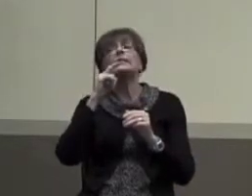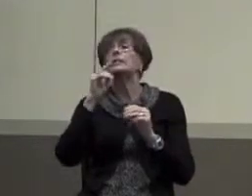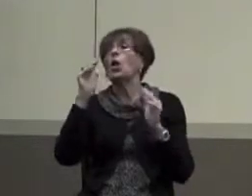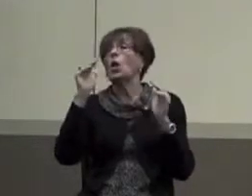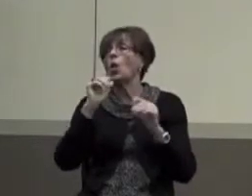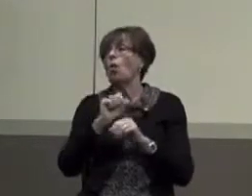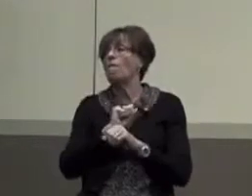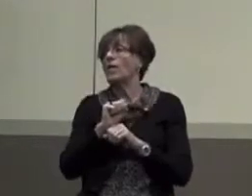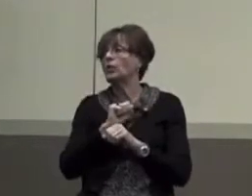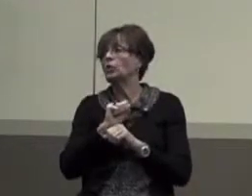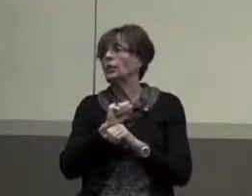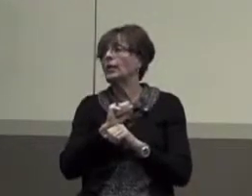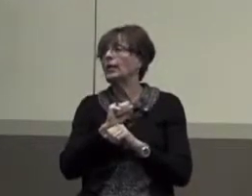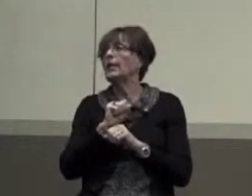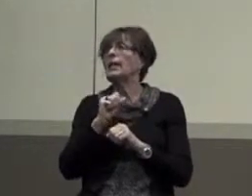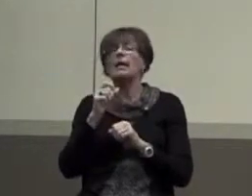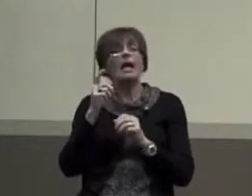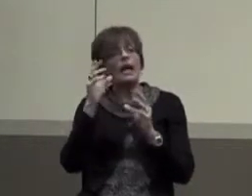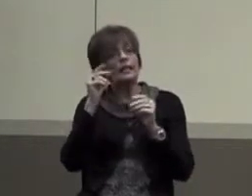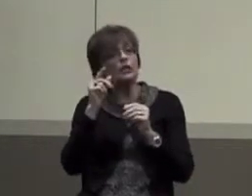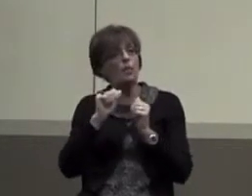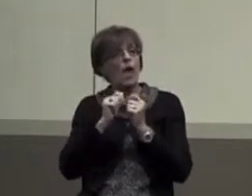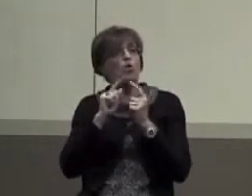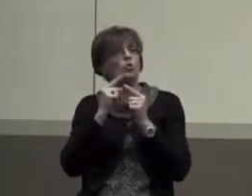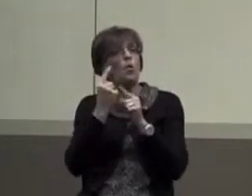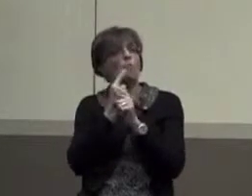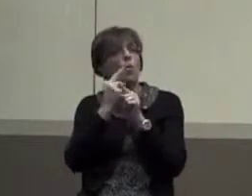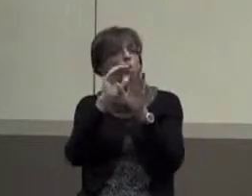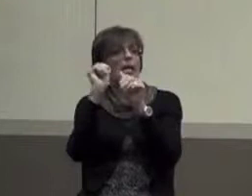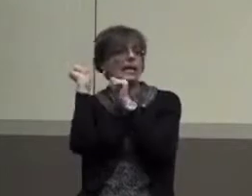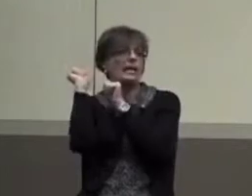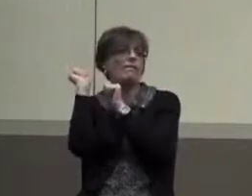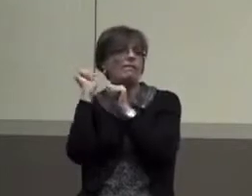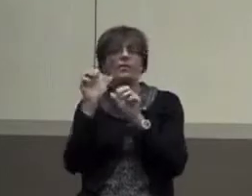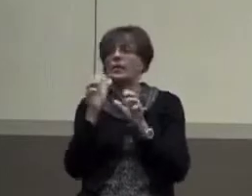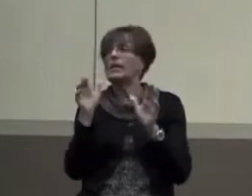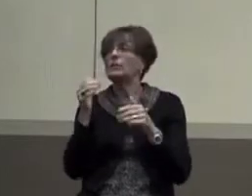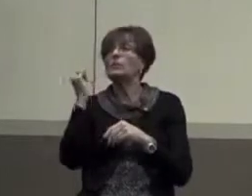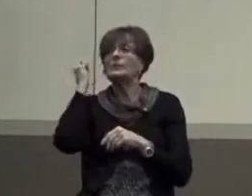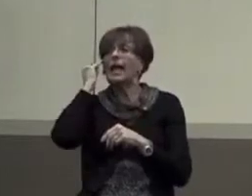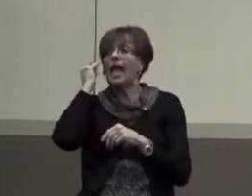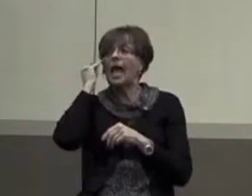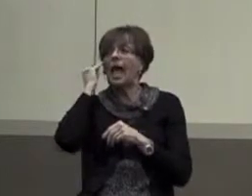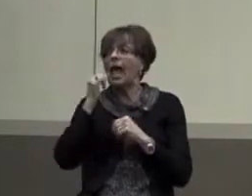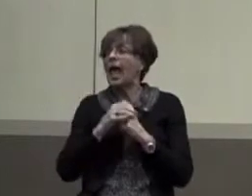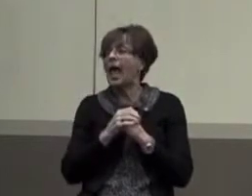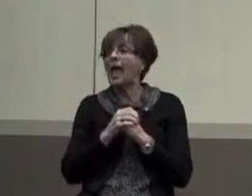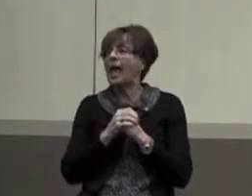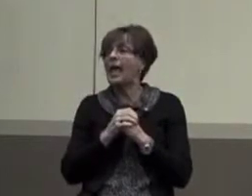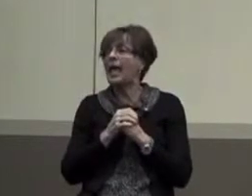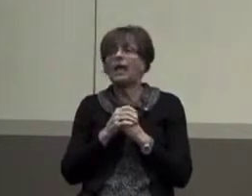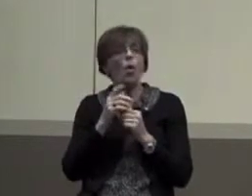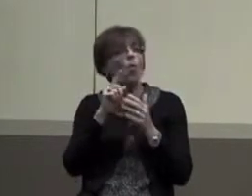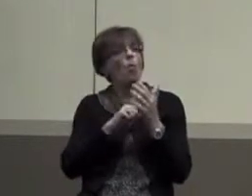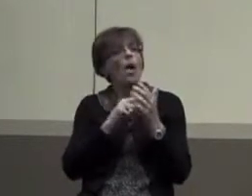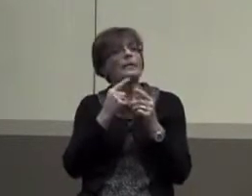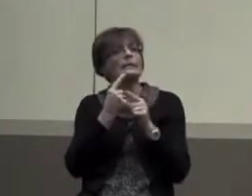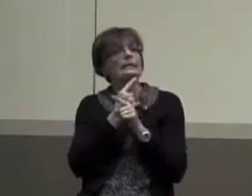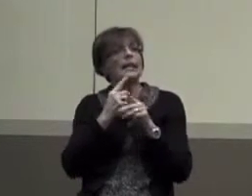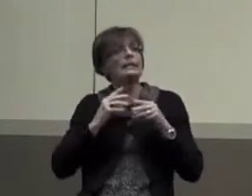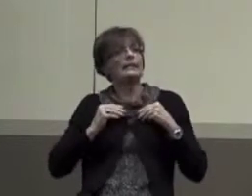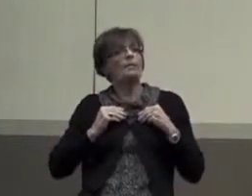to appropriately leave the classroom, such as peace out is not acceptable to the classroom, screaming that across the place,